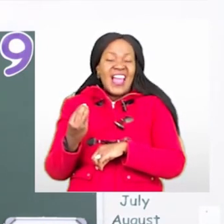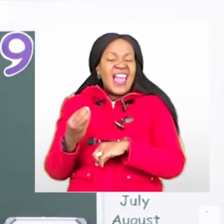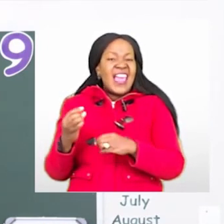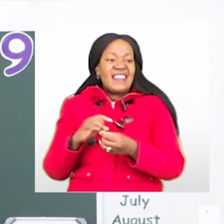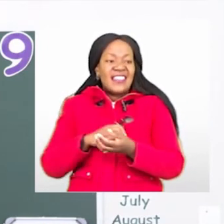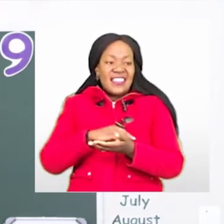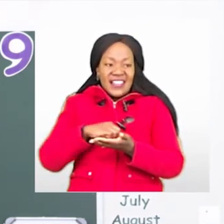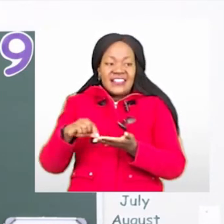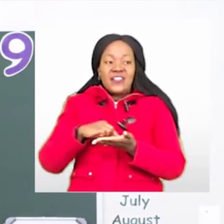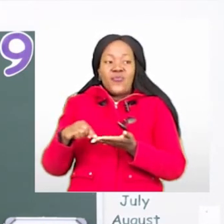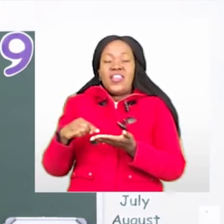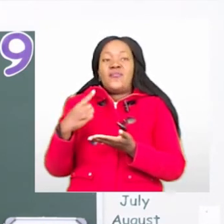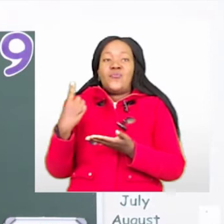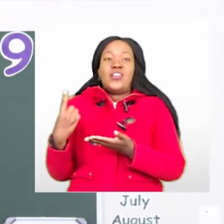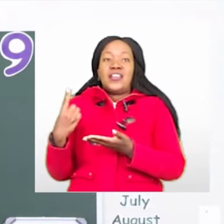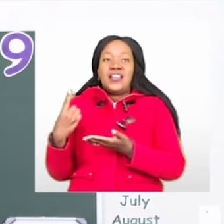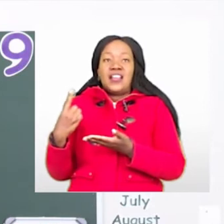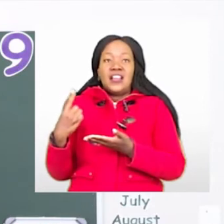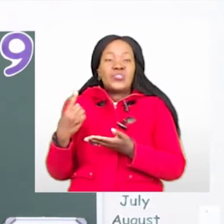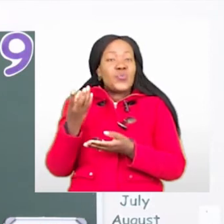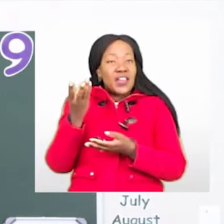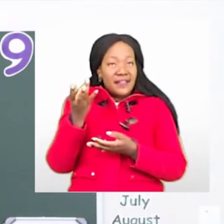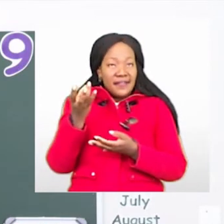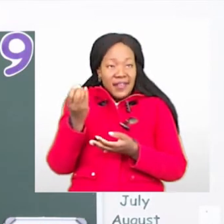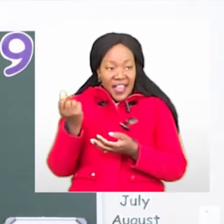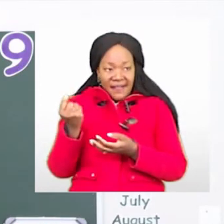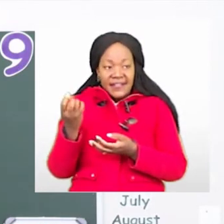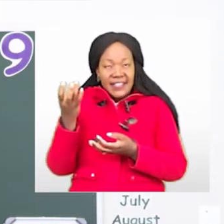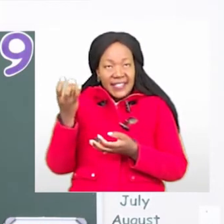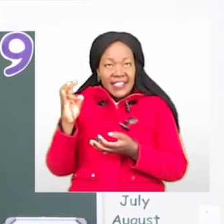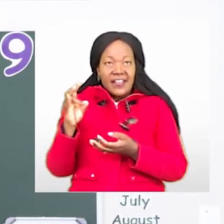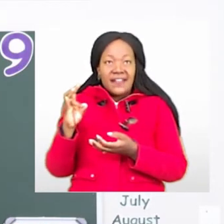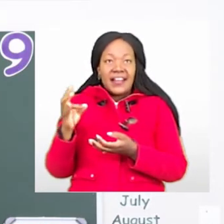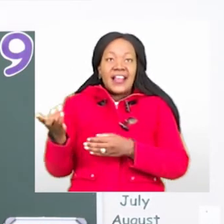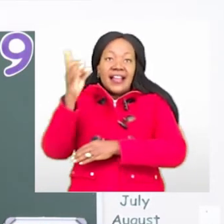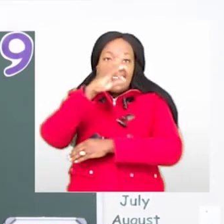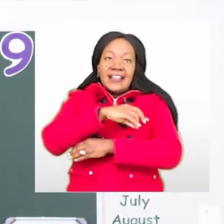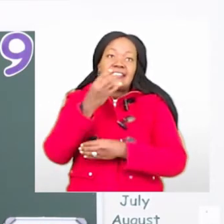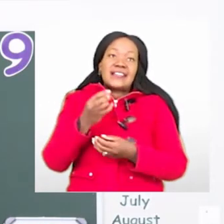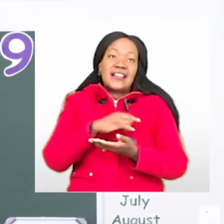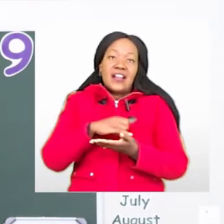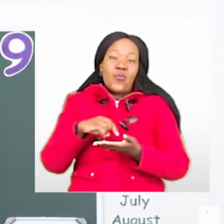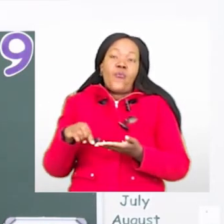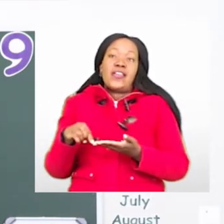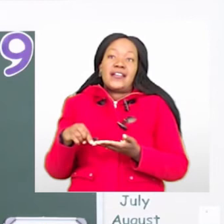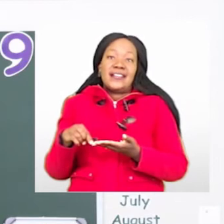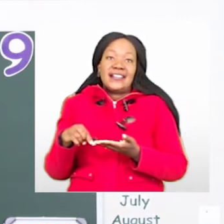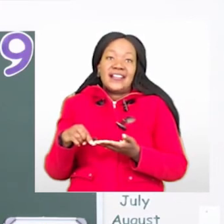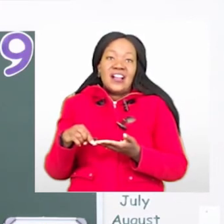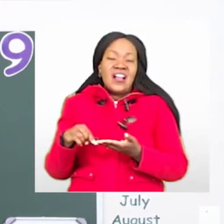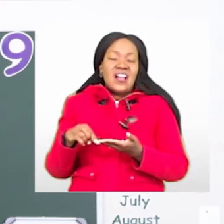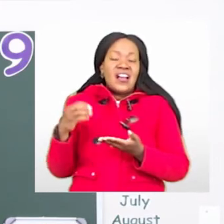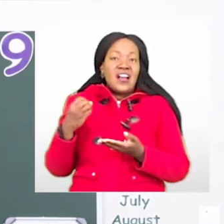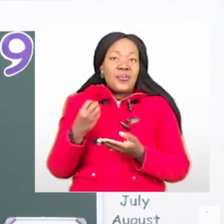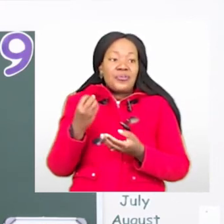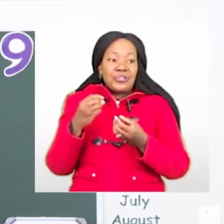week. So we have 7 days in a week. We would like to learn how to form number